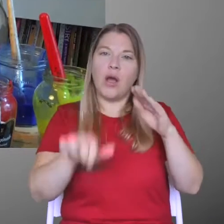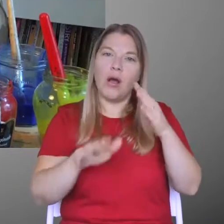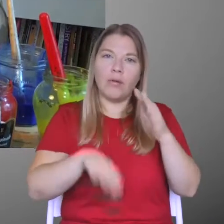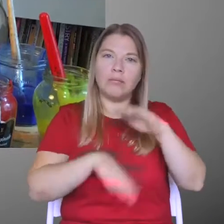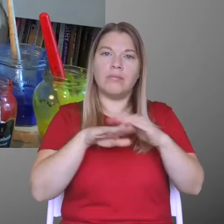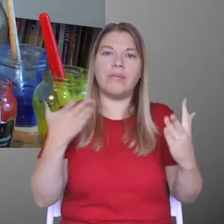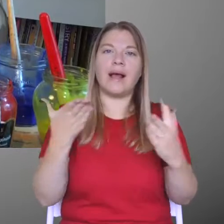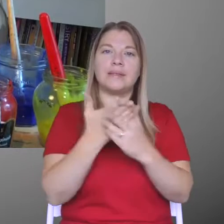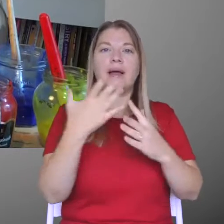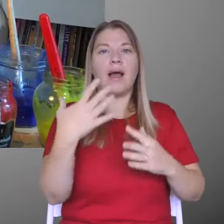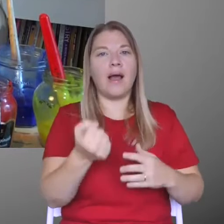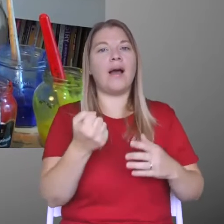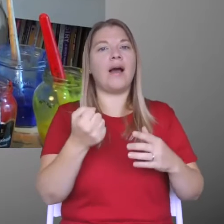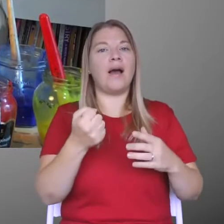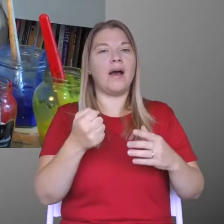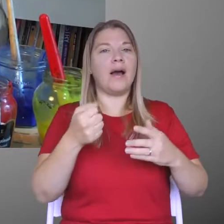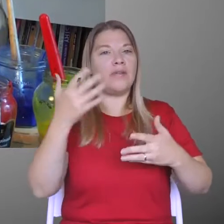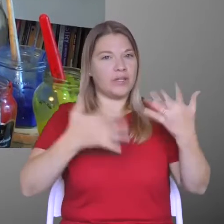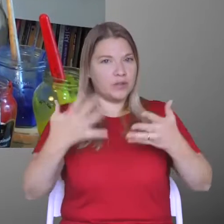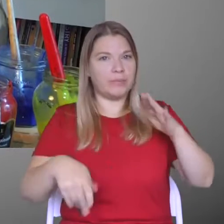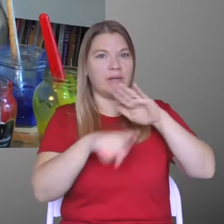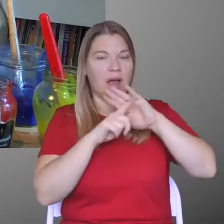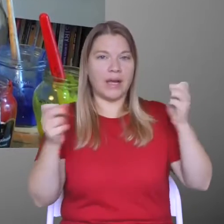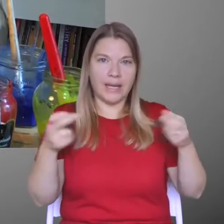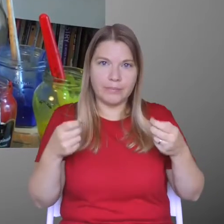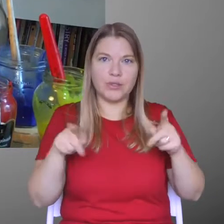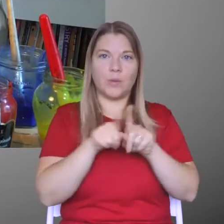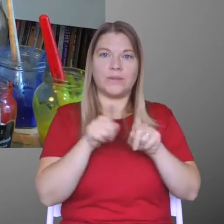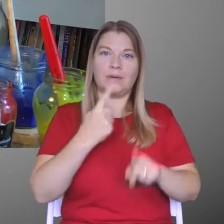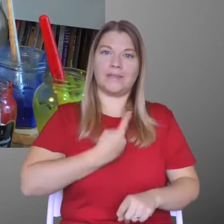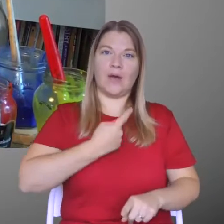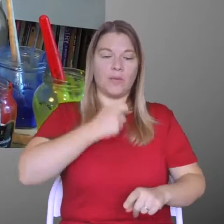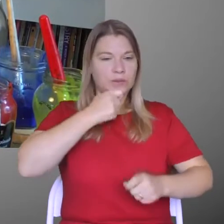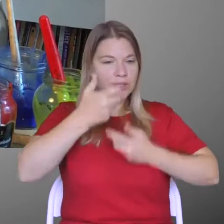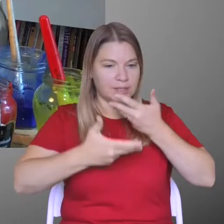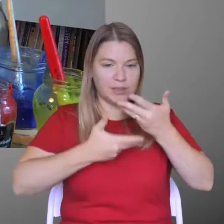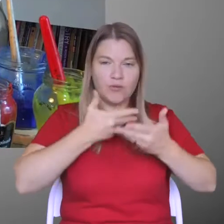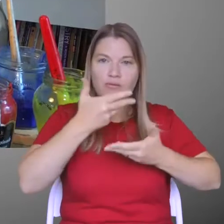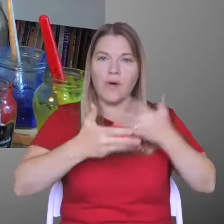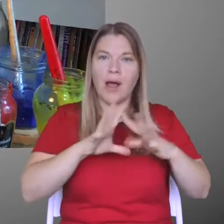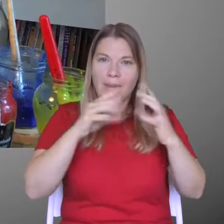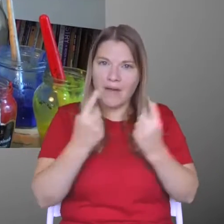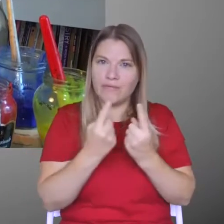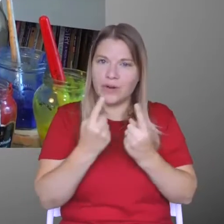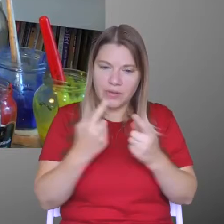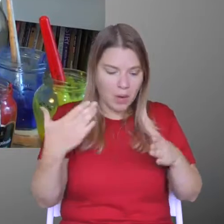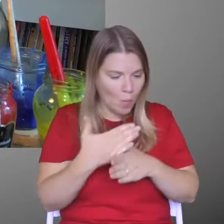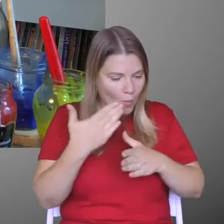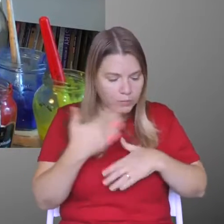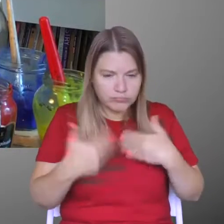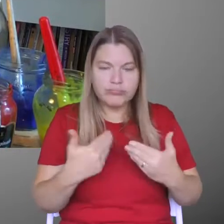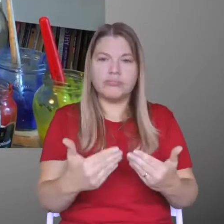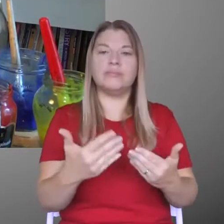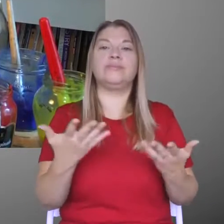BSL interpreter and captioning also. So today I am bringing you this workshop from my studio